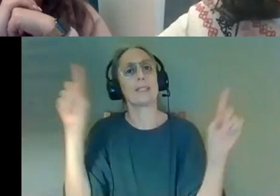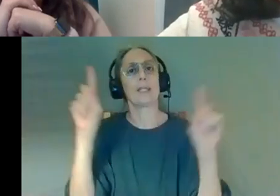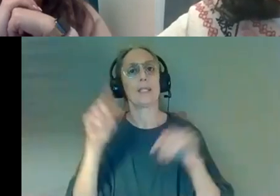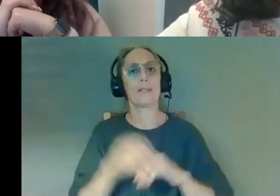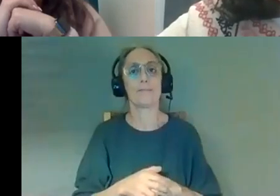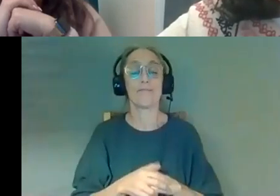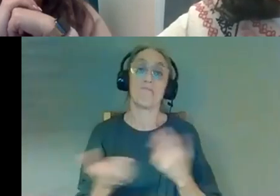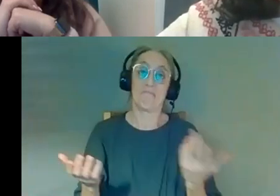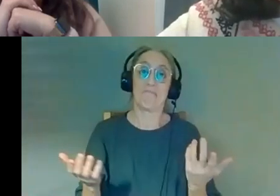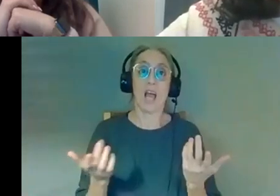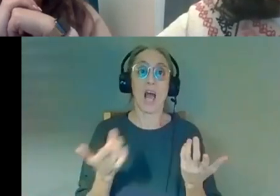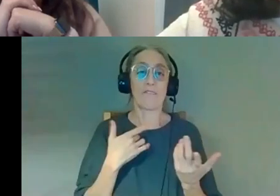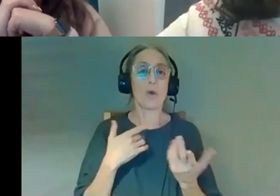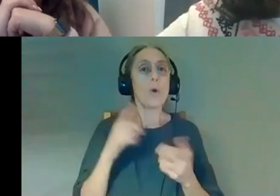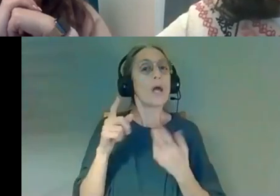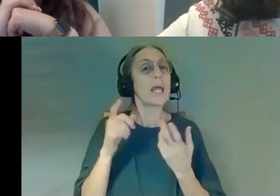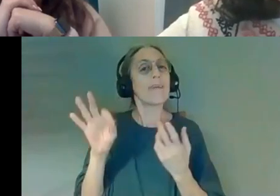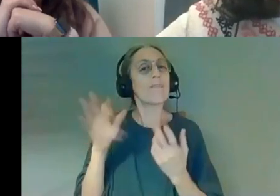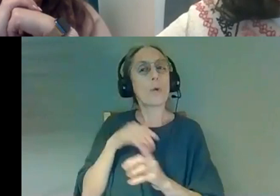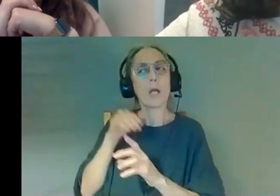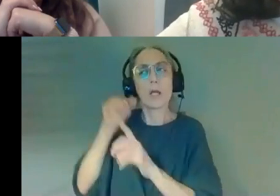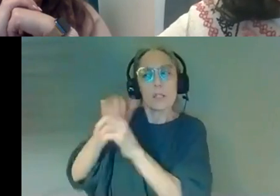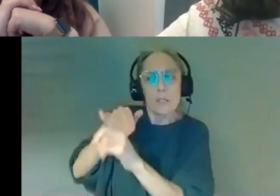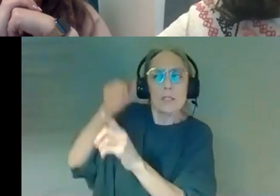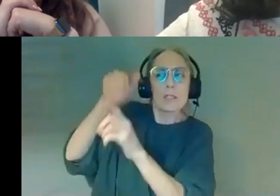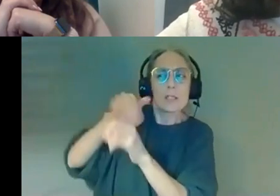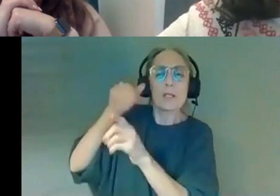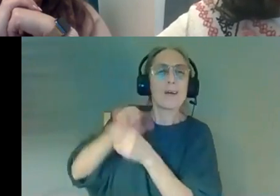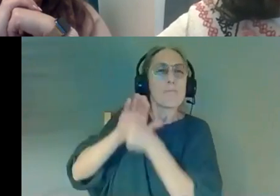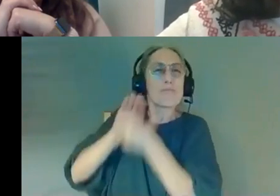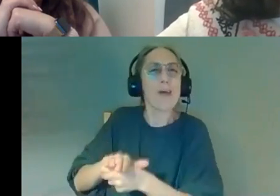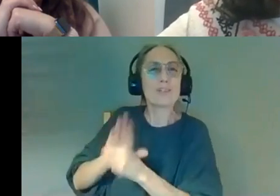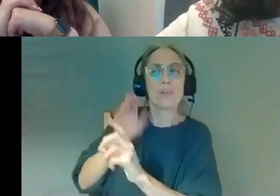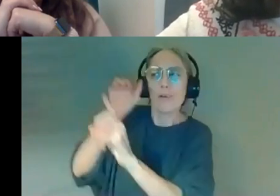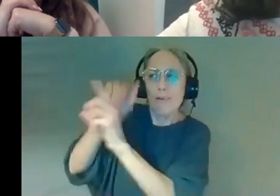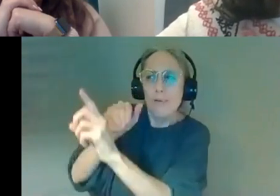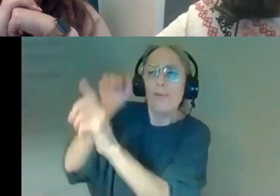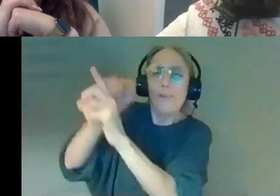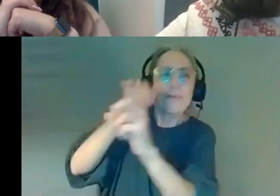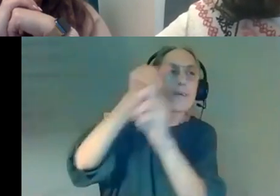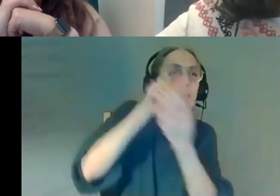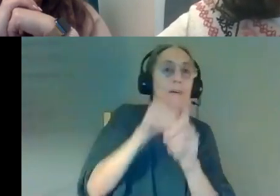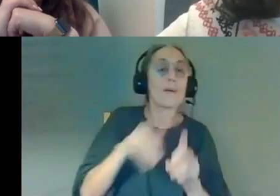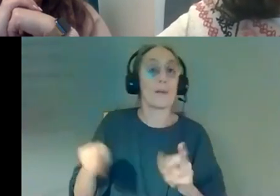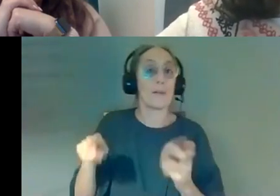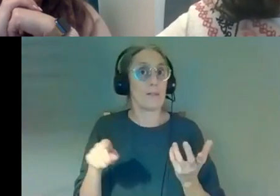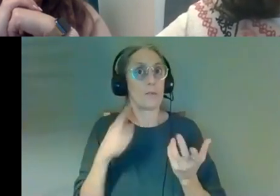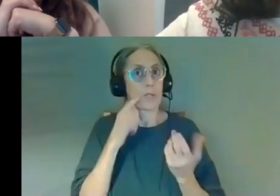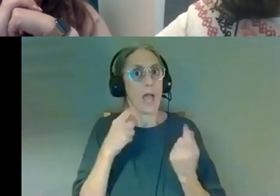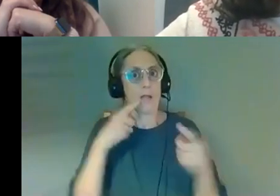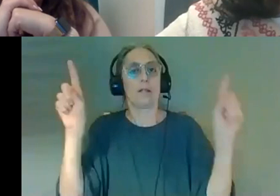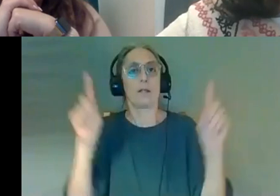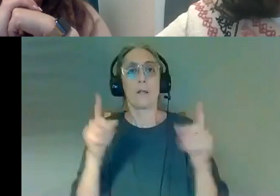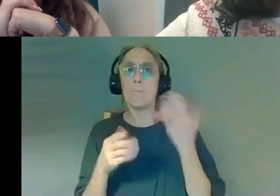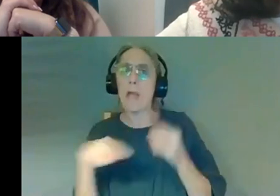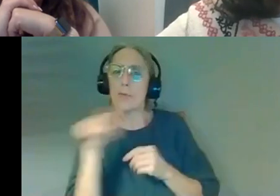applied. I just think that if you all knew exactly where to apply it at, then we can get some more things done. And I'm willing to work